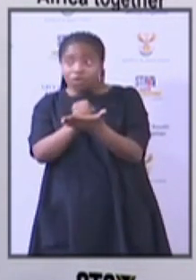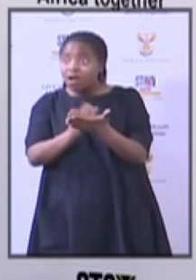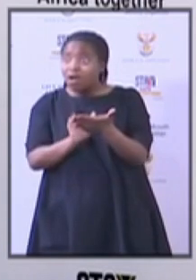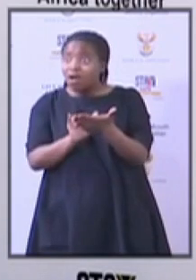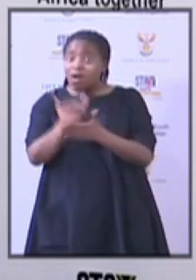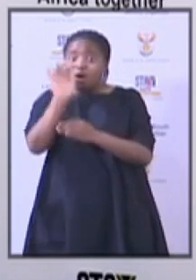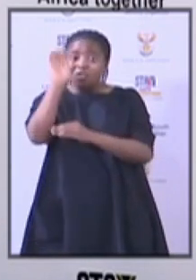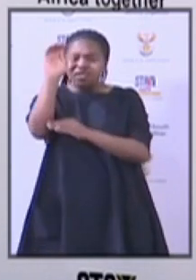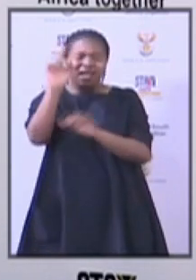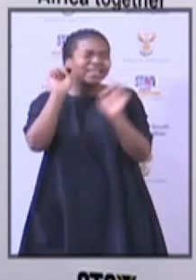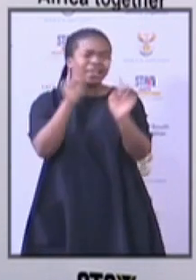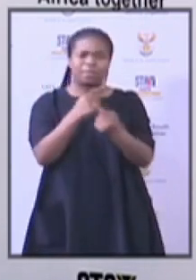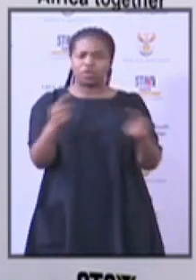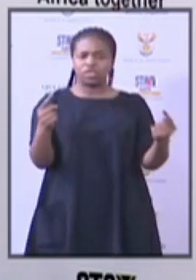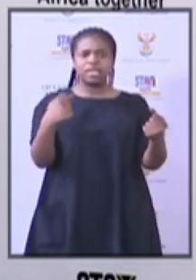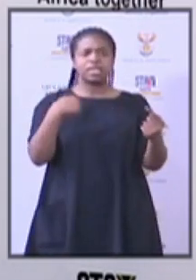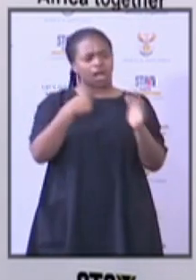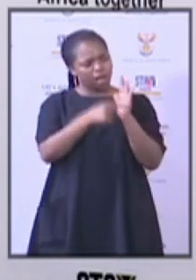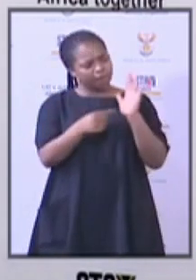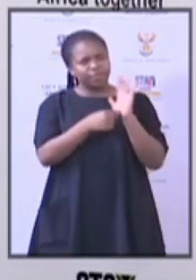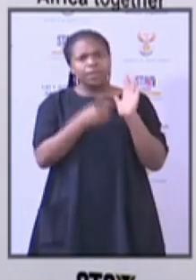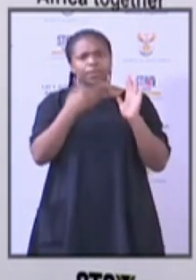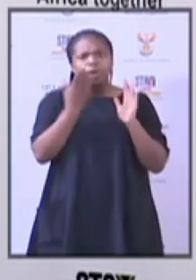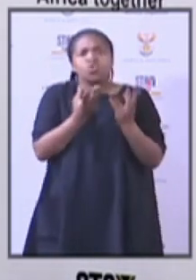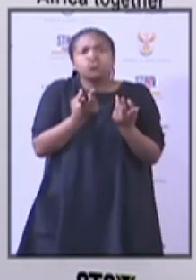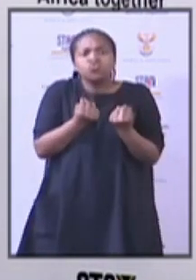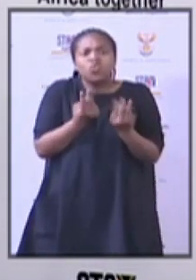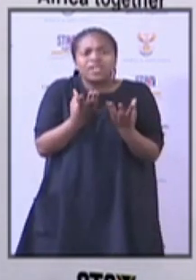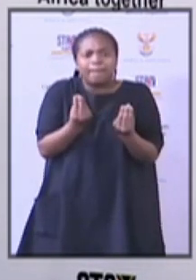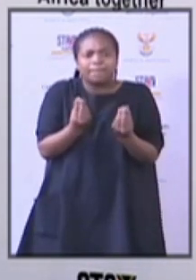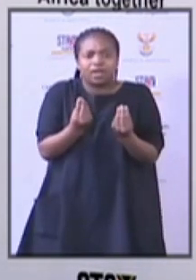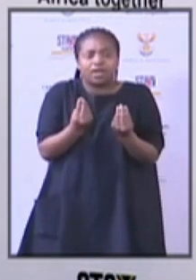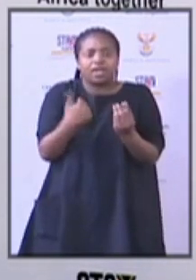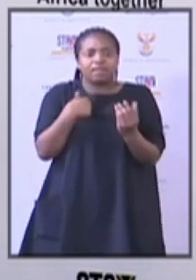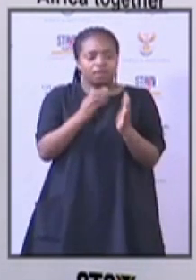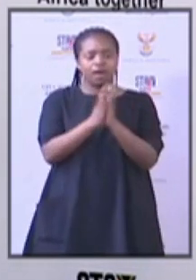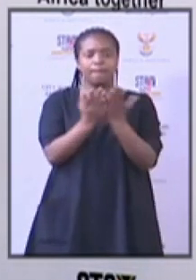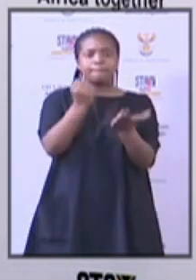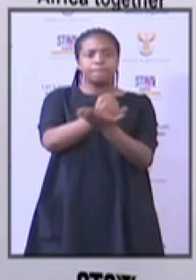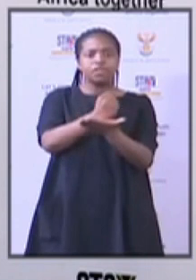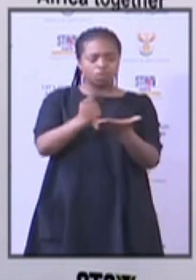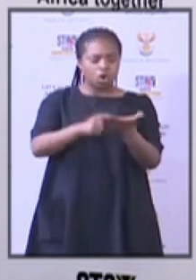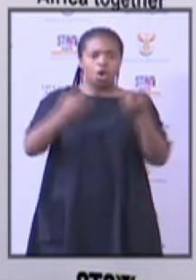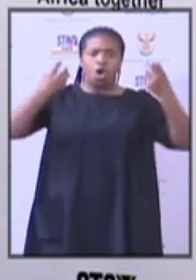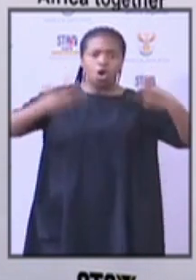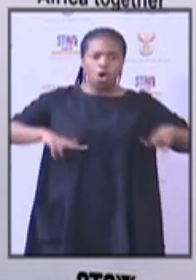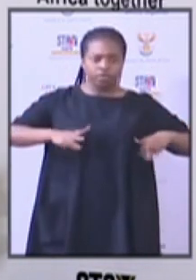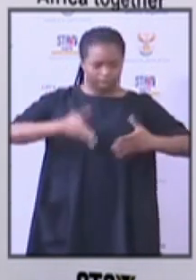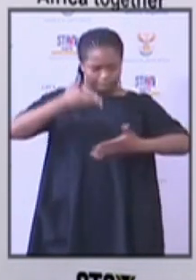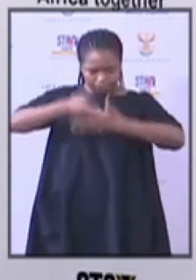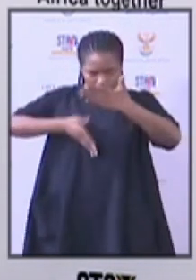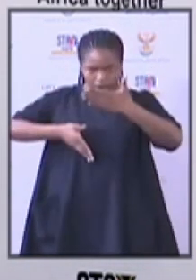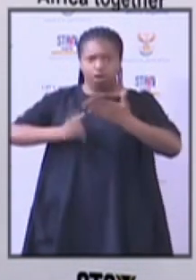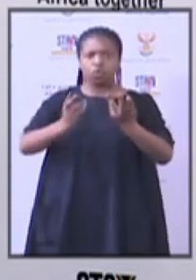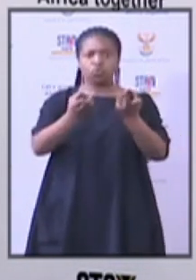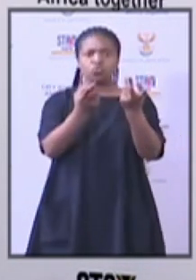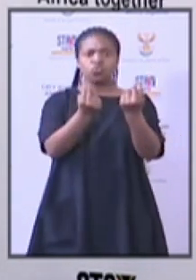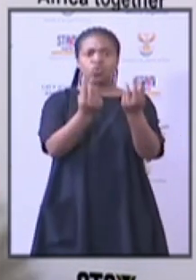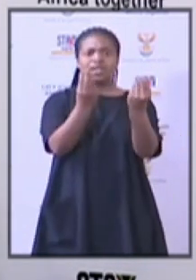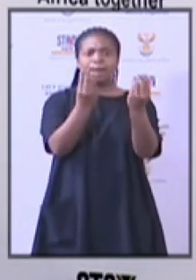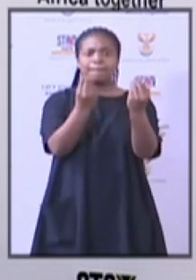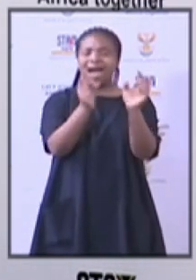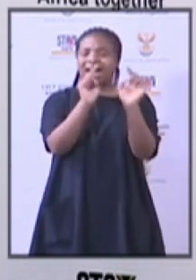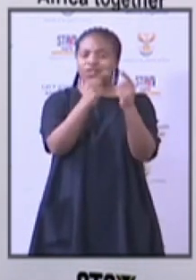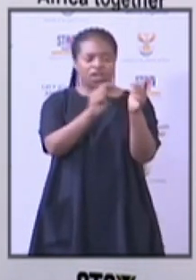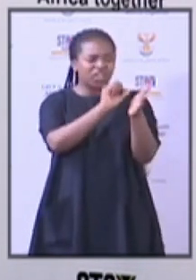and tell us your passport has expired, you get a new number. If you say your passport is lost, we block it, we give you a new number. So we